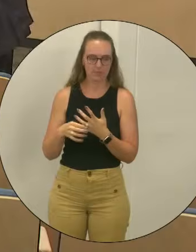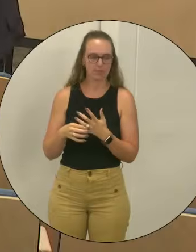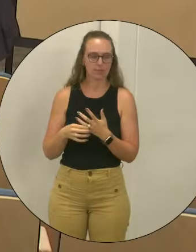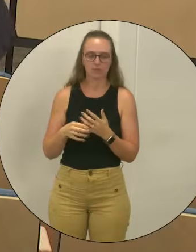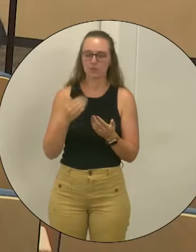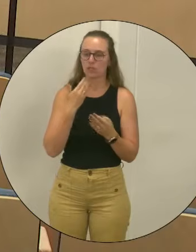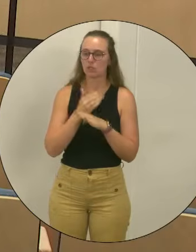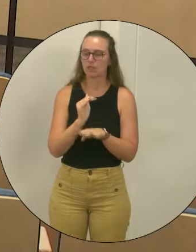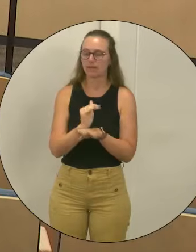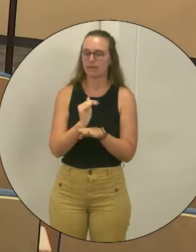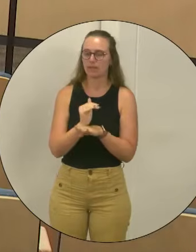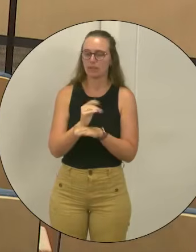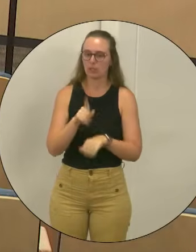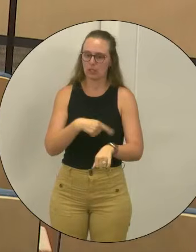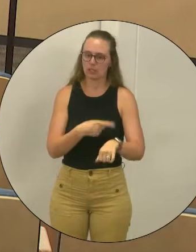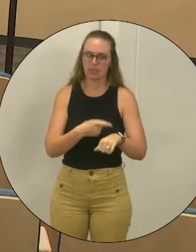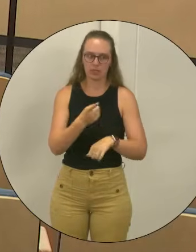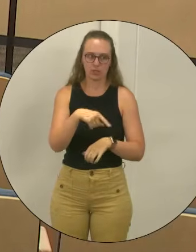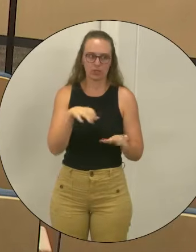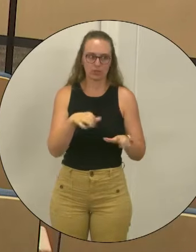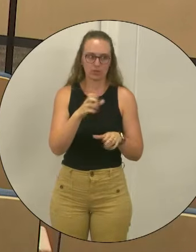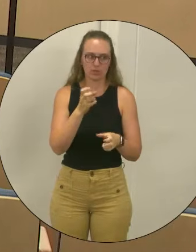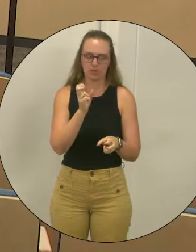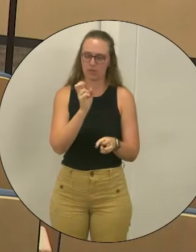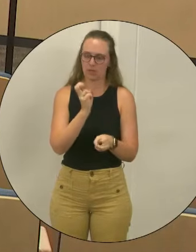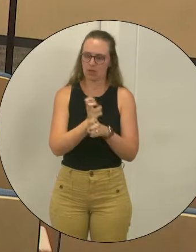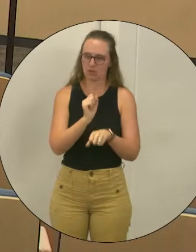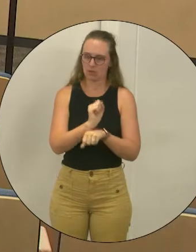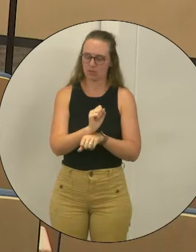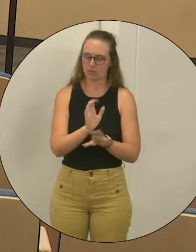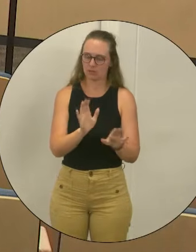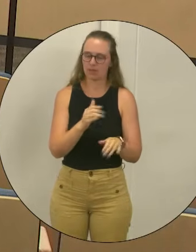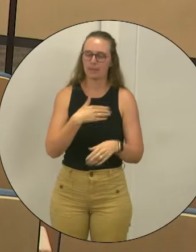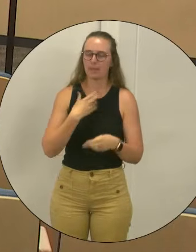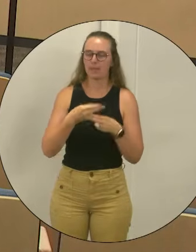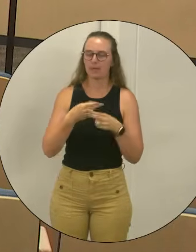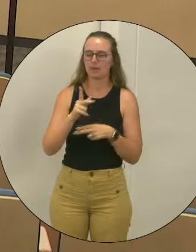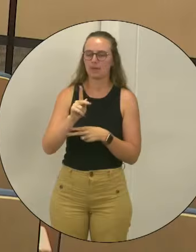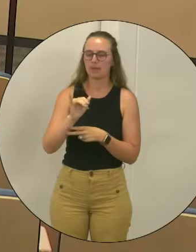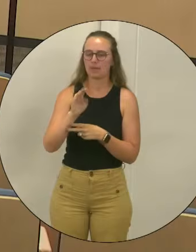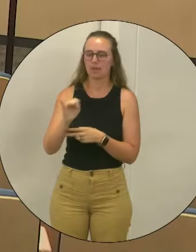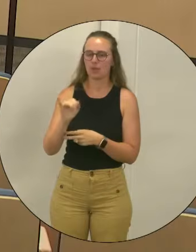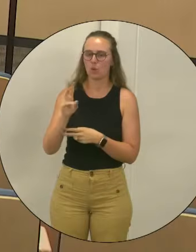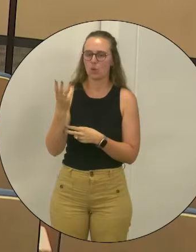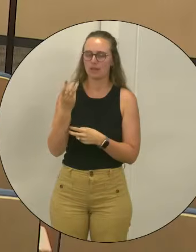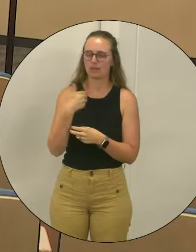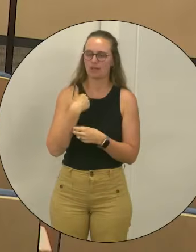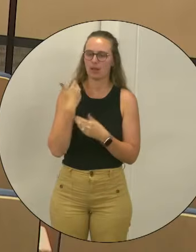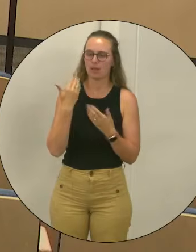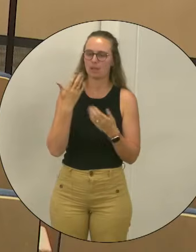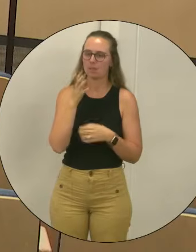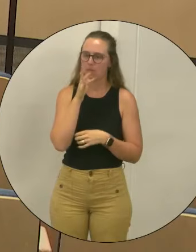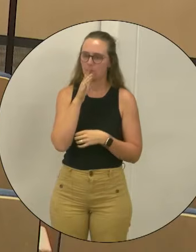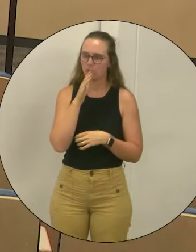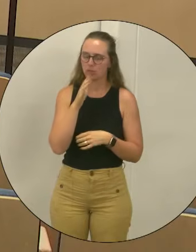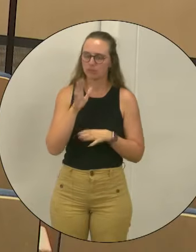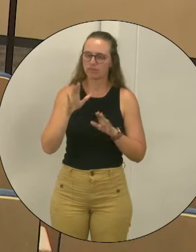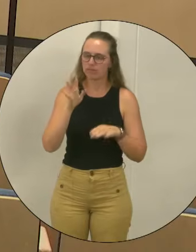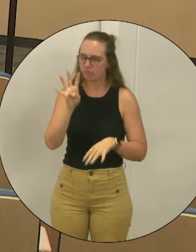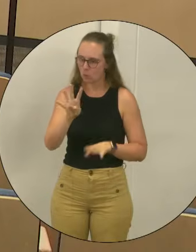Good evening. Long day. You guys do hard work. My name is Kimmy Lindsay. I am a mother of